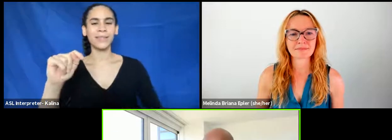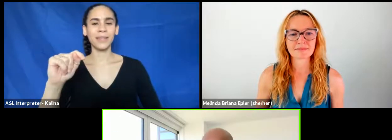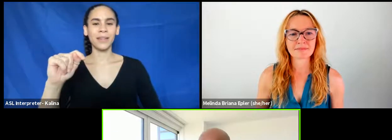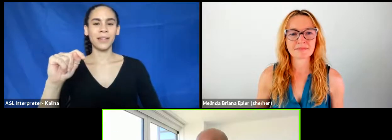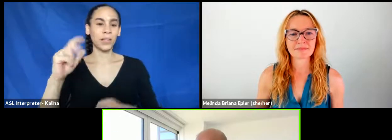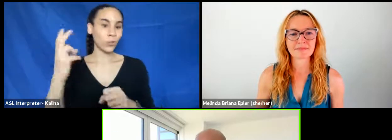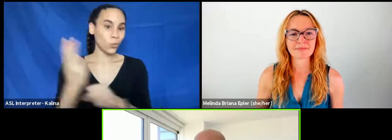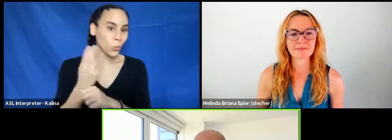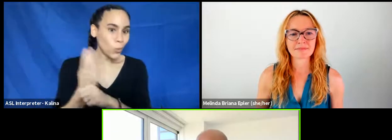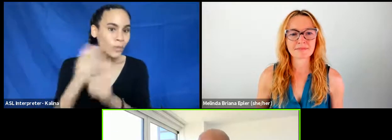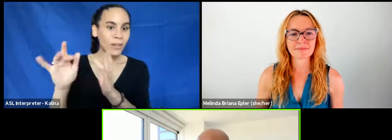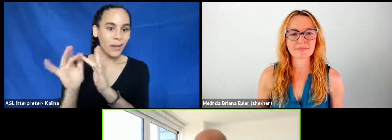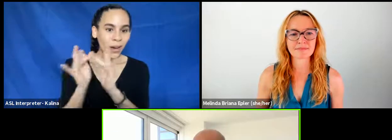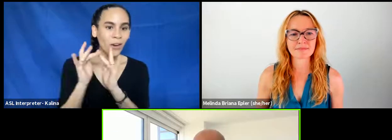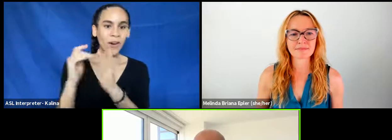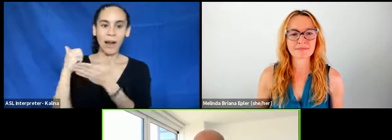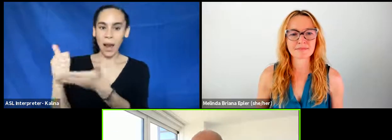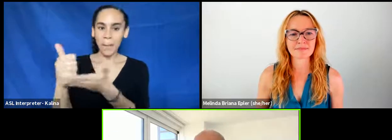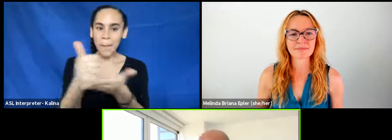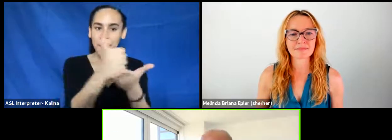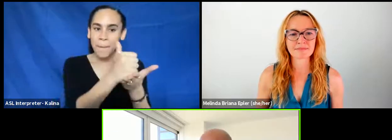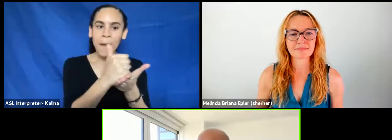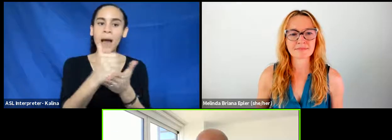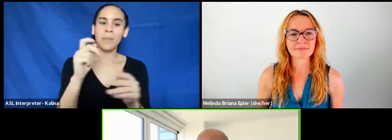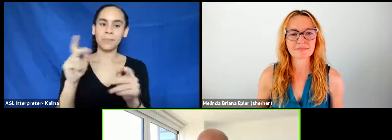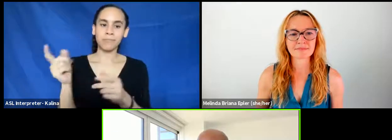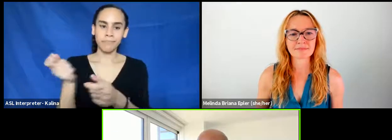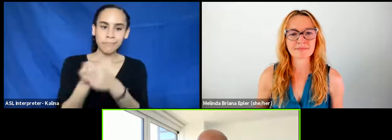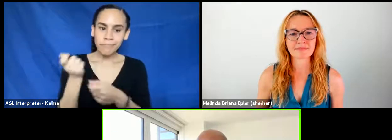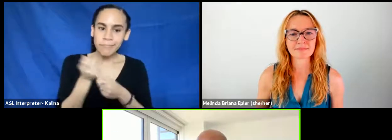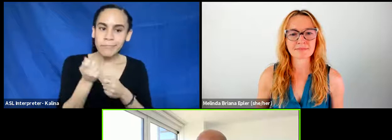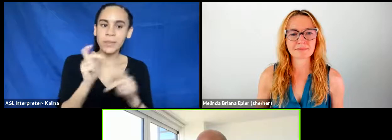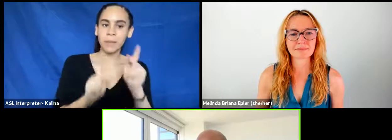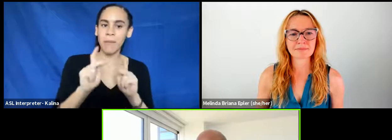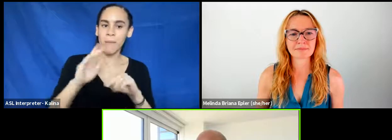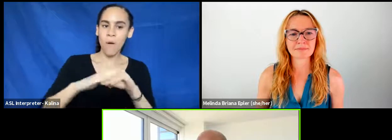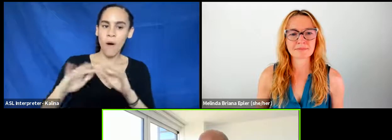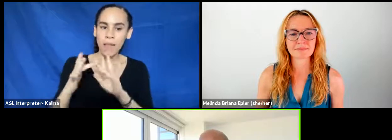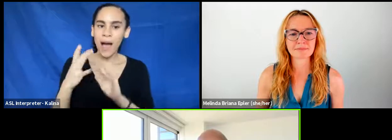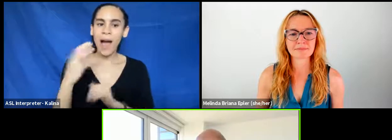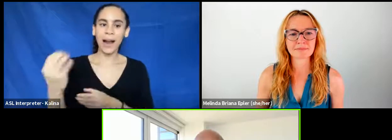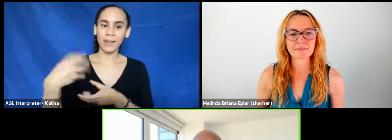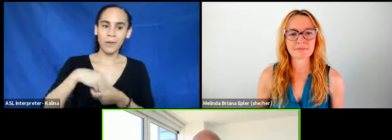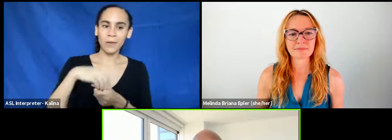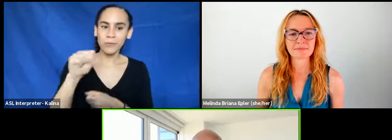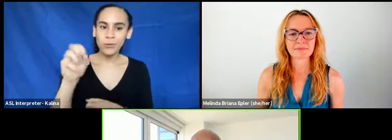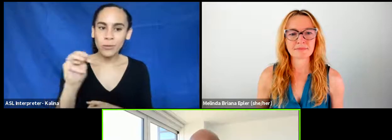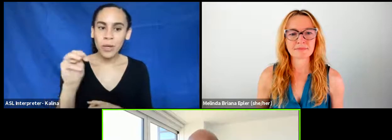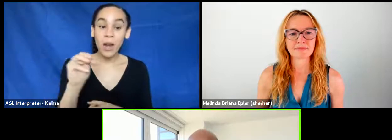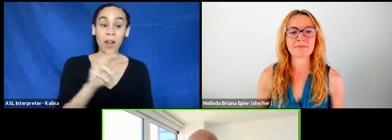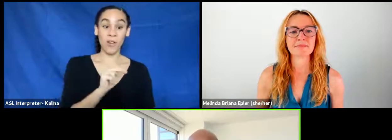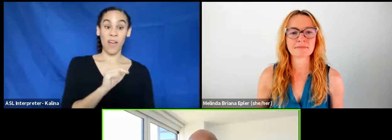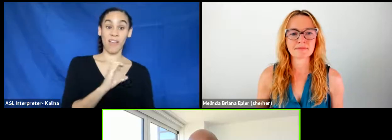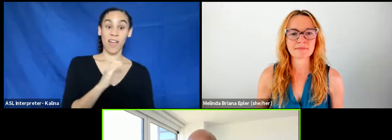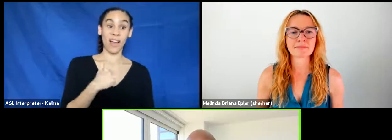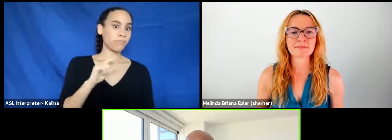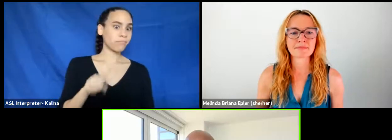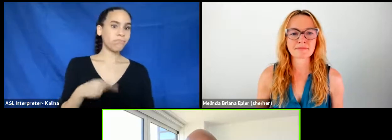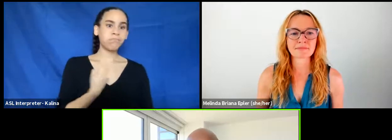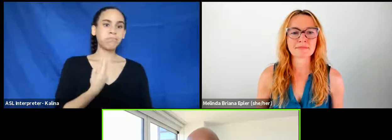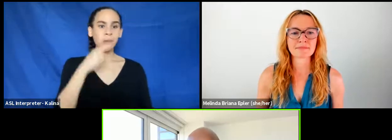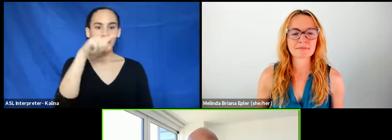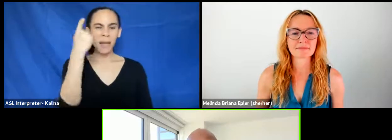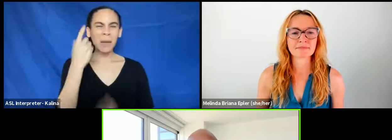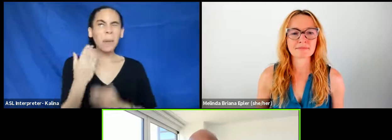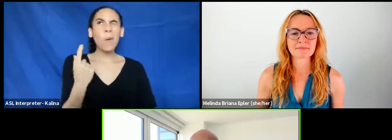using the internet and helping people get online and early adopt social media. And in North Carolina, I will be the only Black person, or maybe one